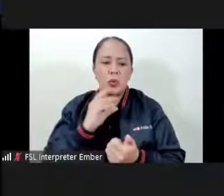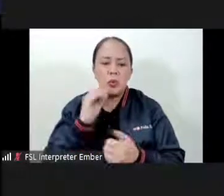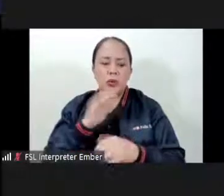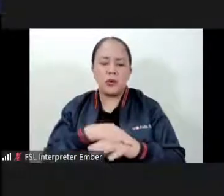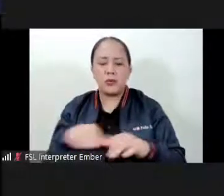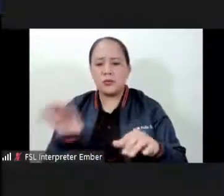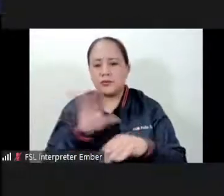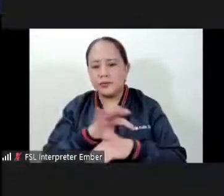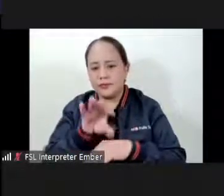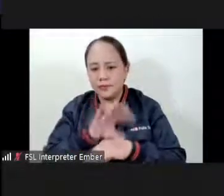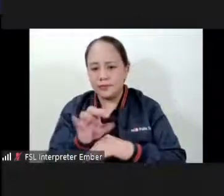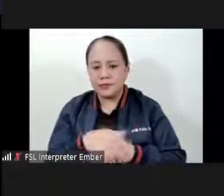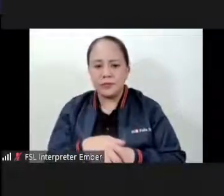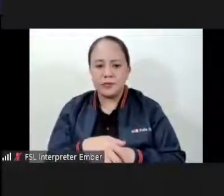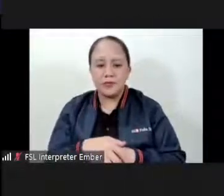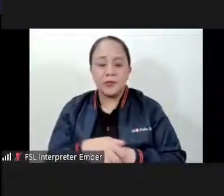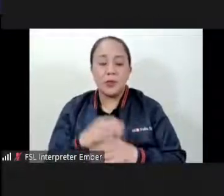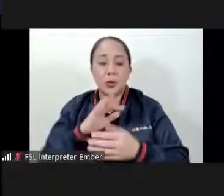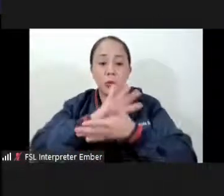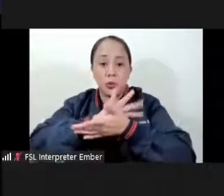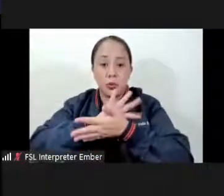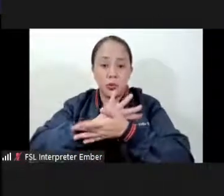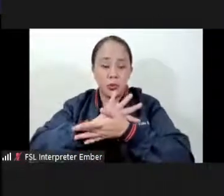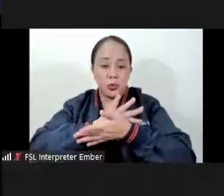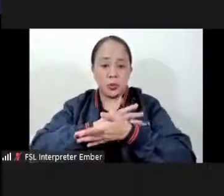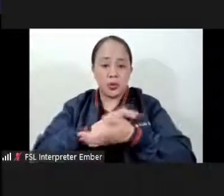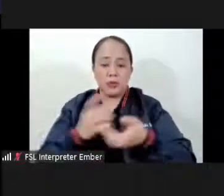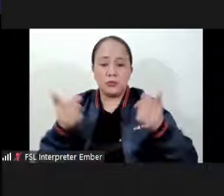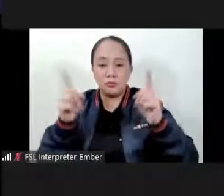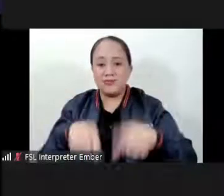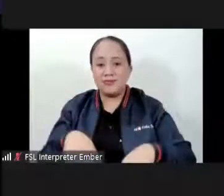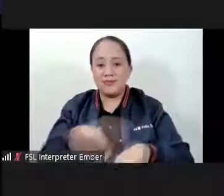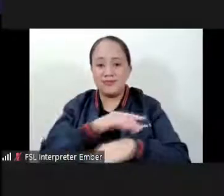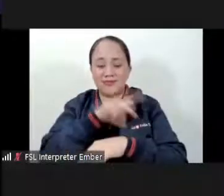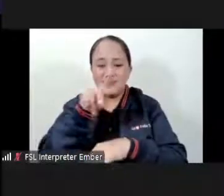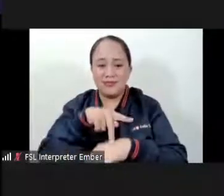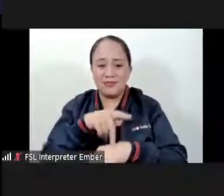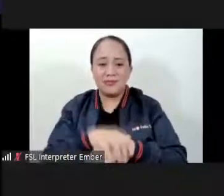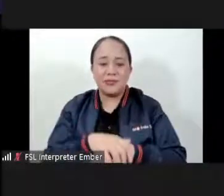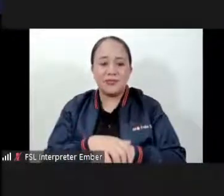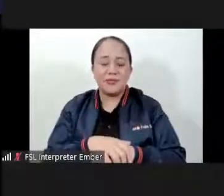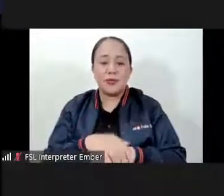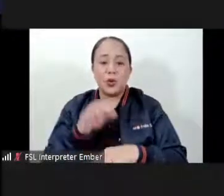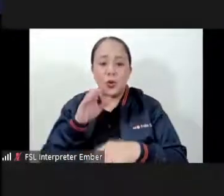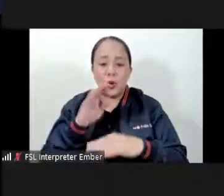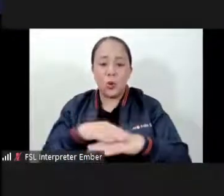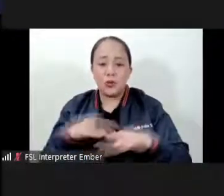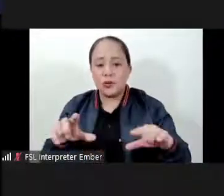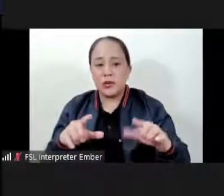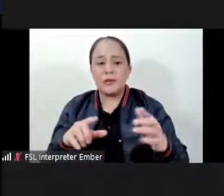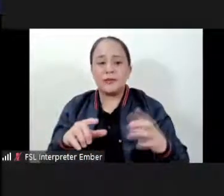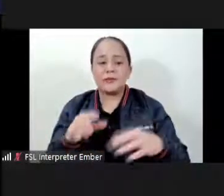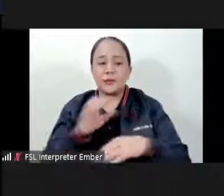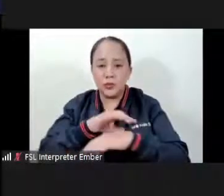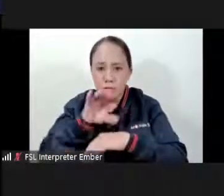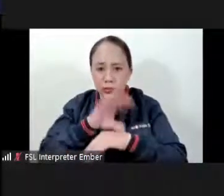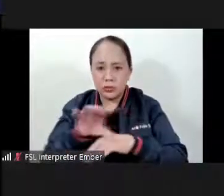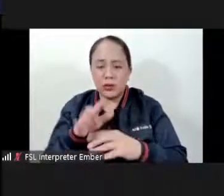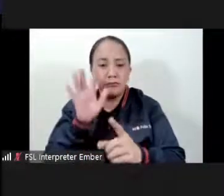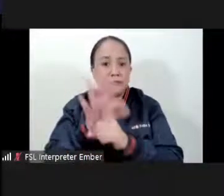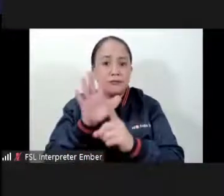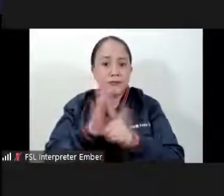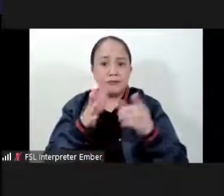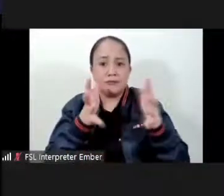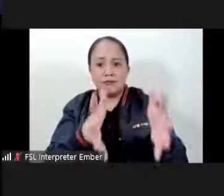telemedicine? When COVID-19 pandemic hit our country, telemedicine became a very popular method